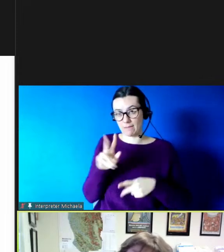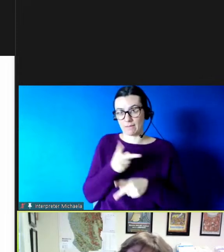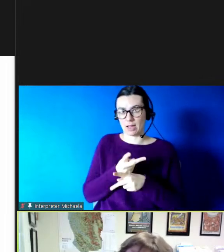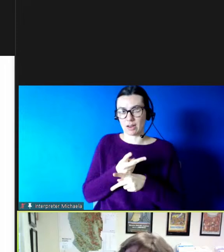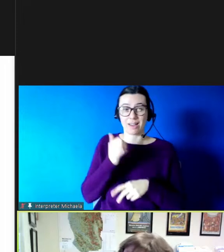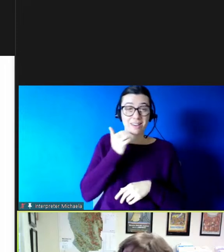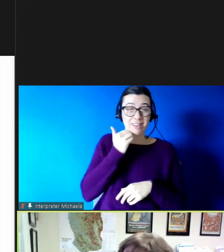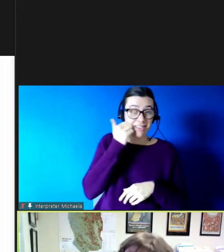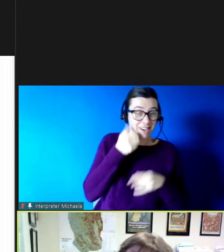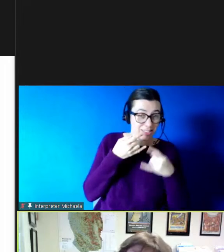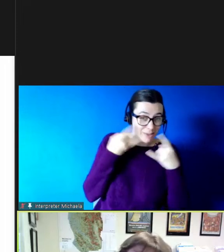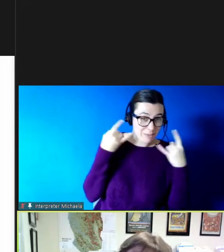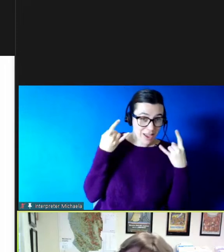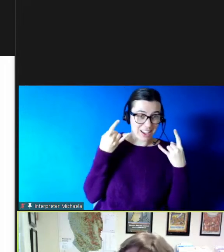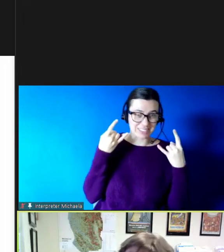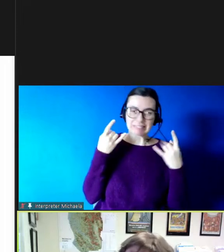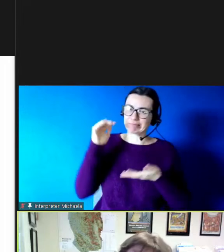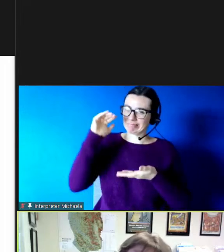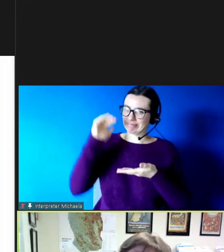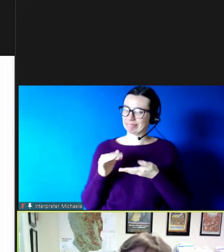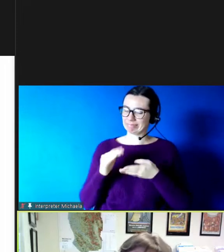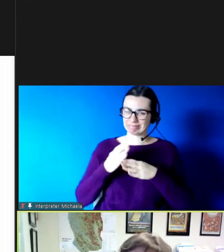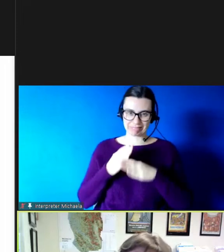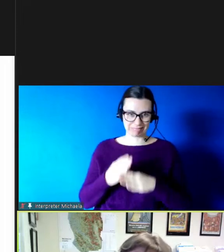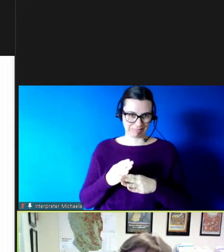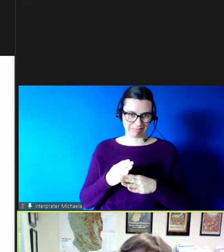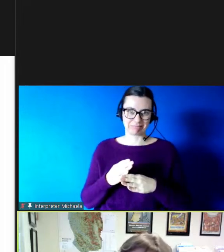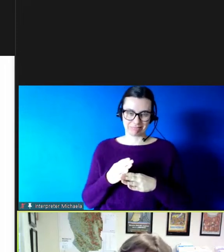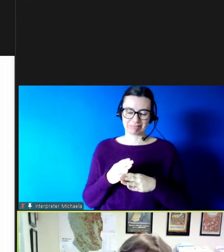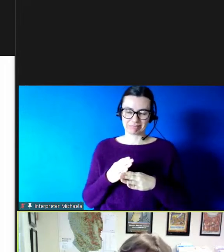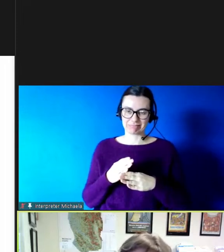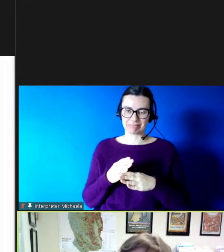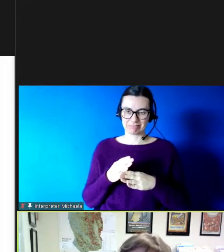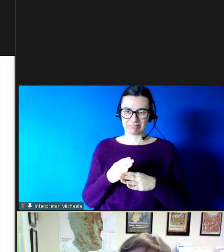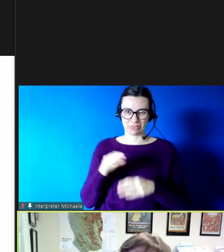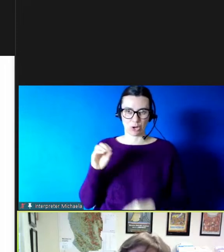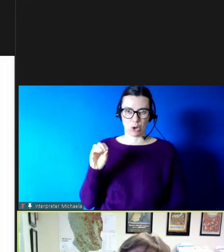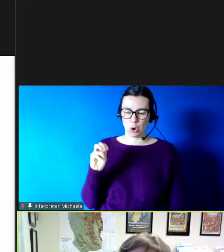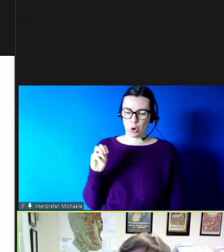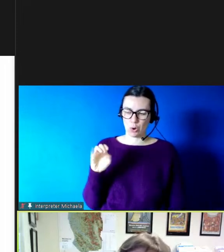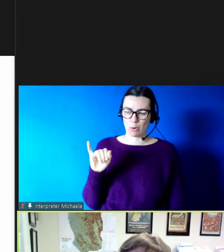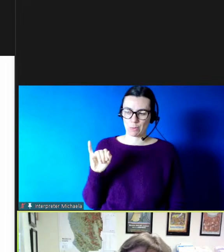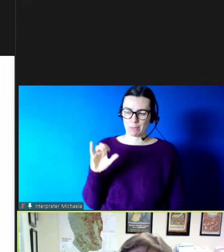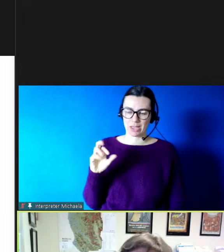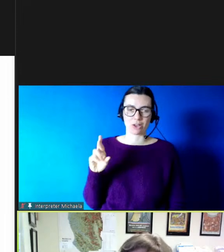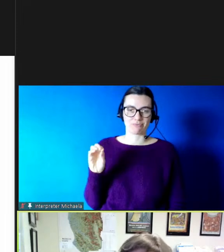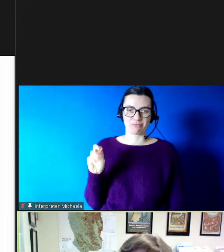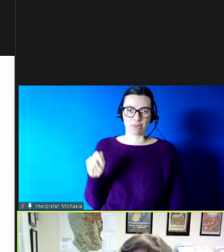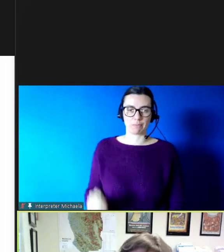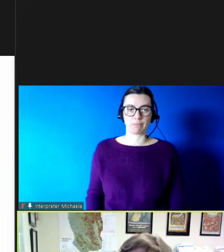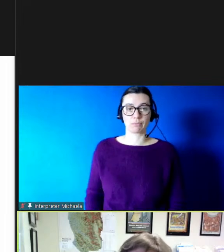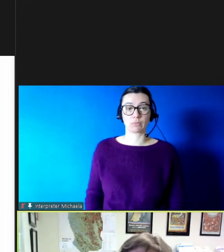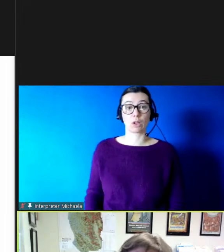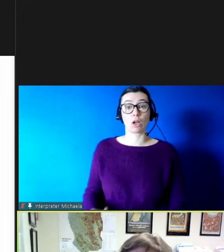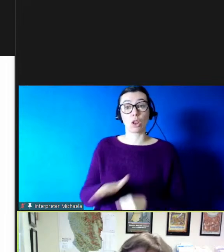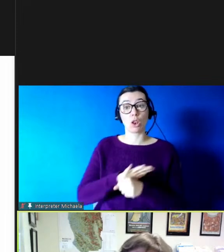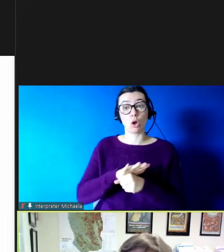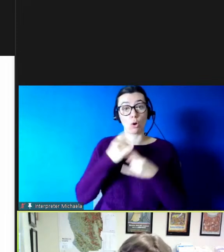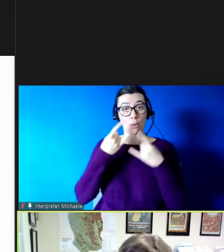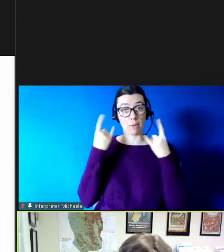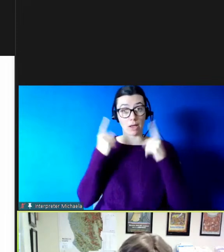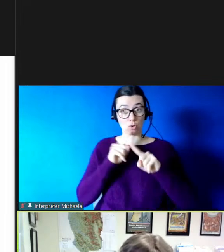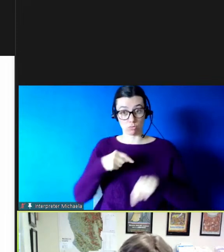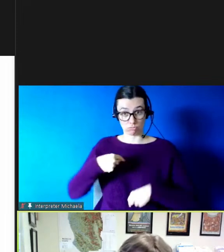are significantly less protective against Omicron. The local mask orders that I have